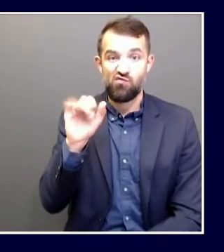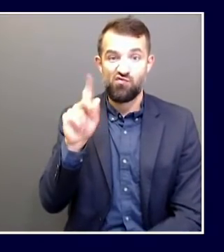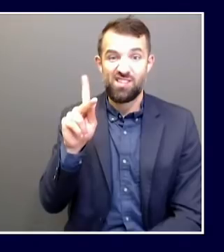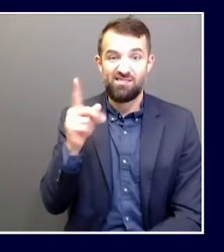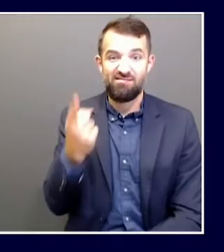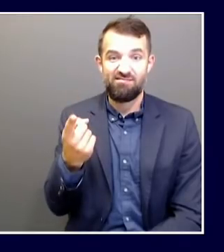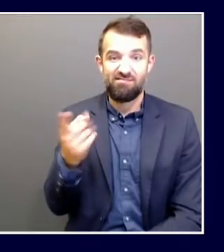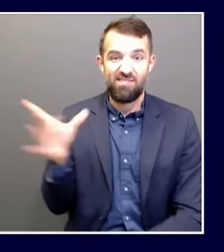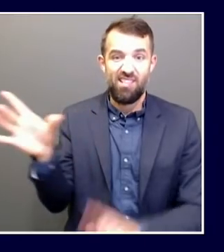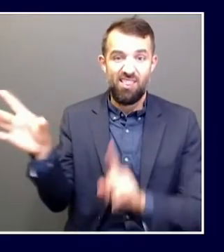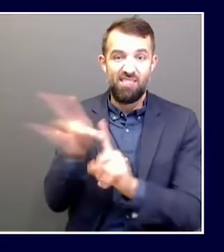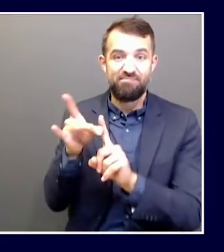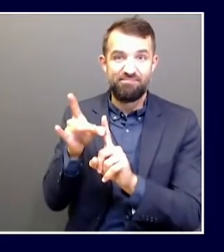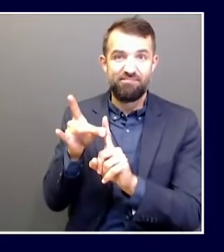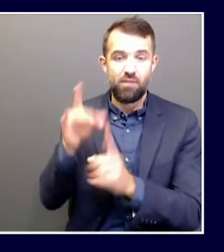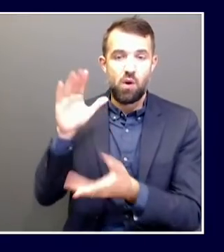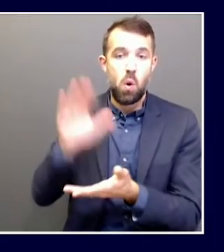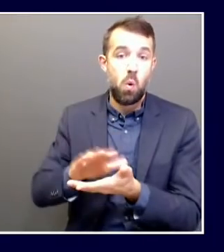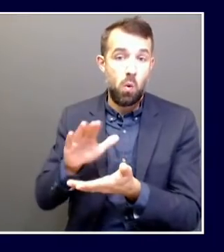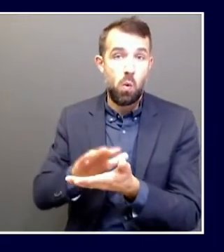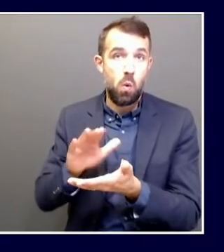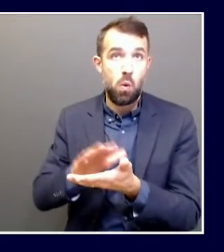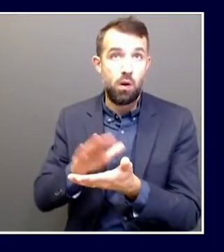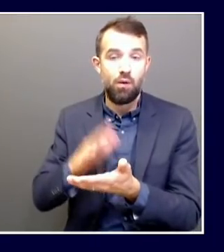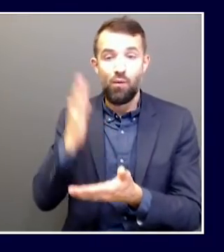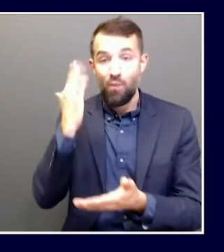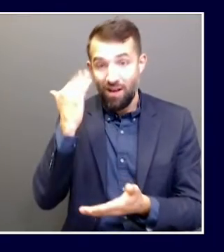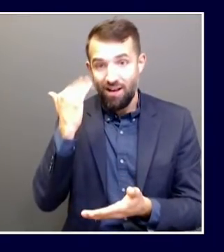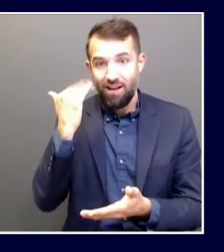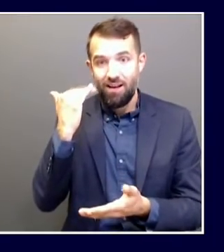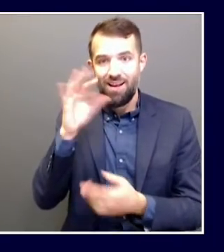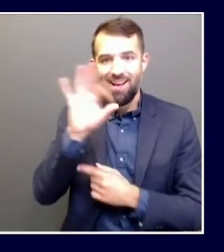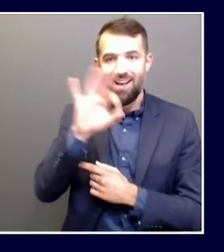low, exceedingly, exceedingly low.